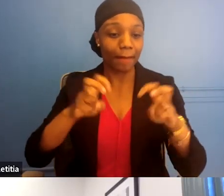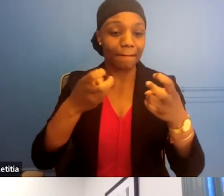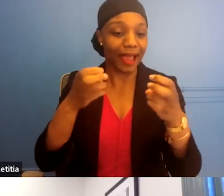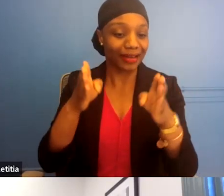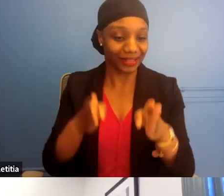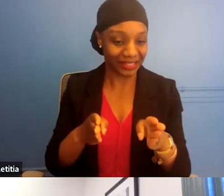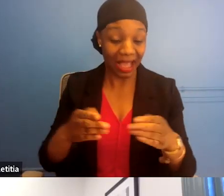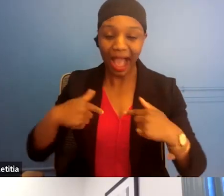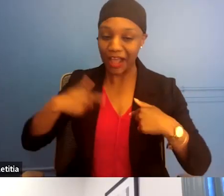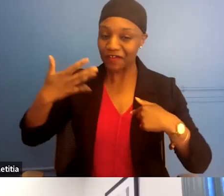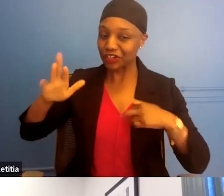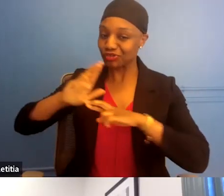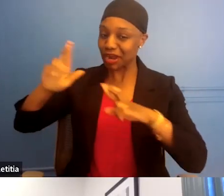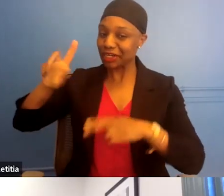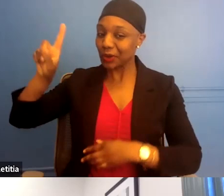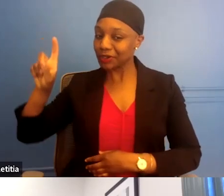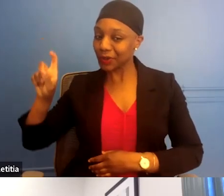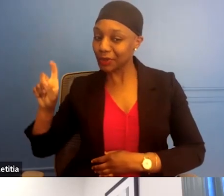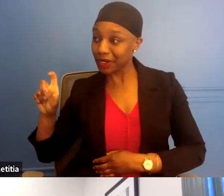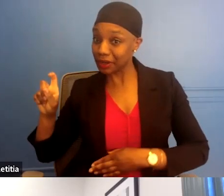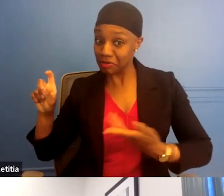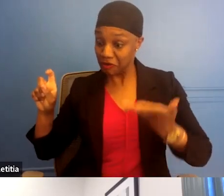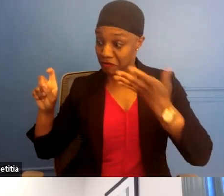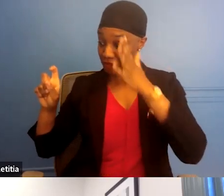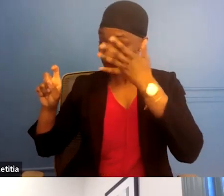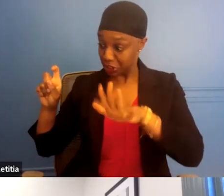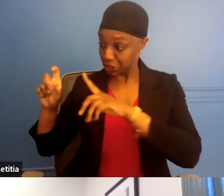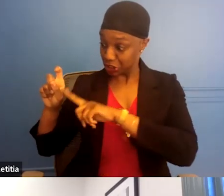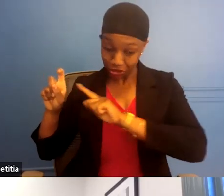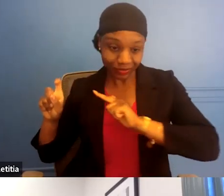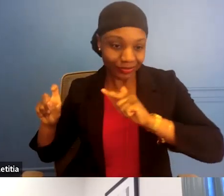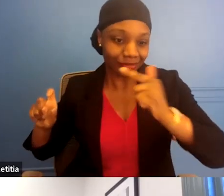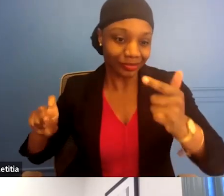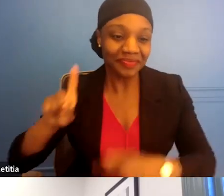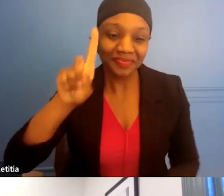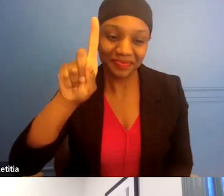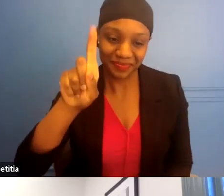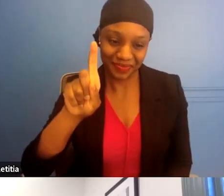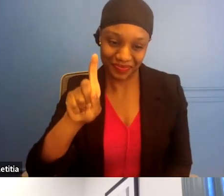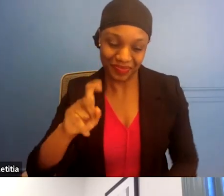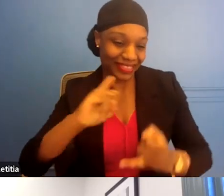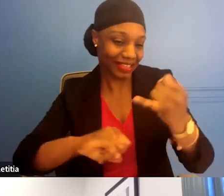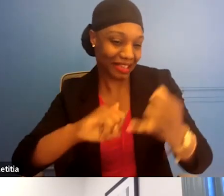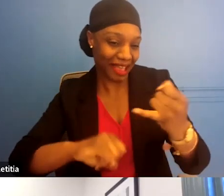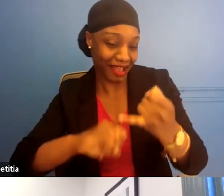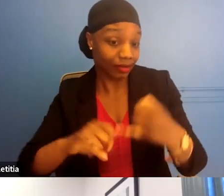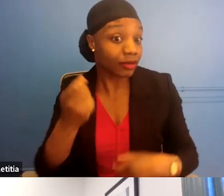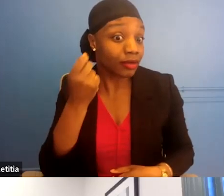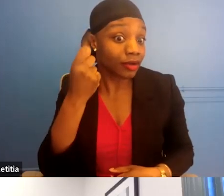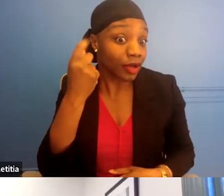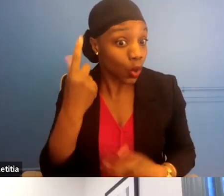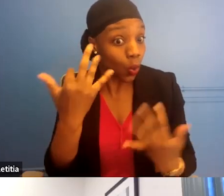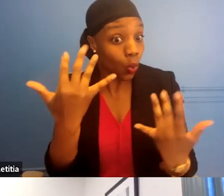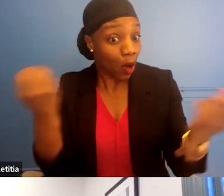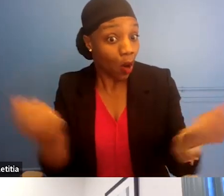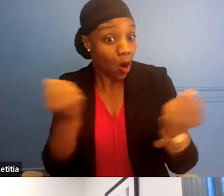a few questions teed up, but we will be eager to hear your questions, and we'll get to some of those at the end. But you don't have to wait till the end to post